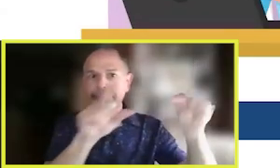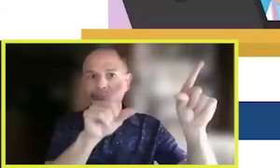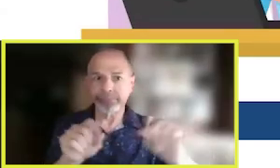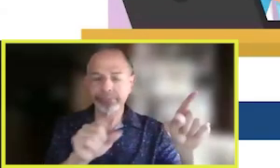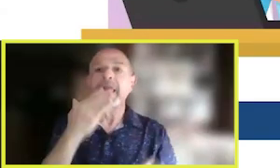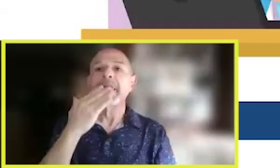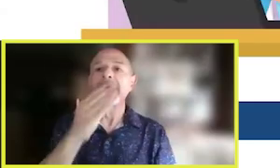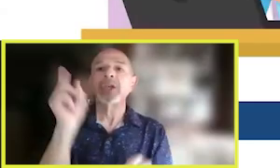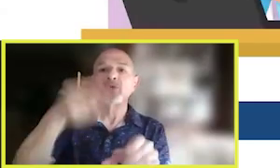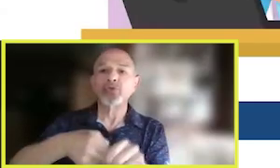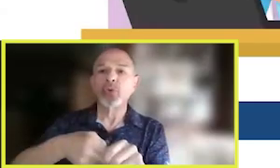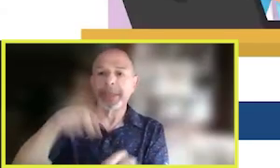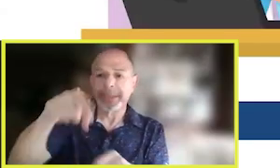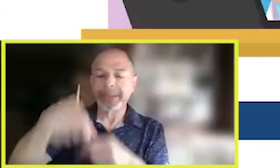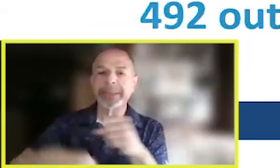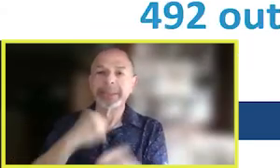second community forum.